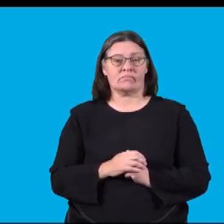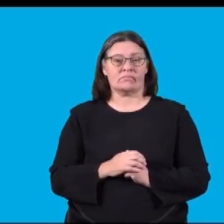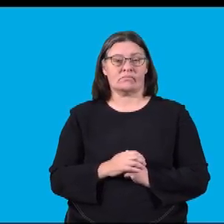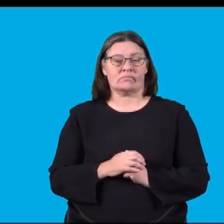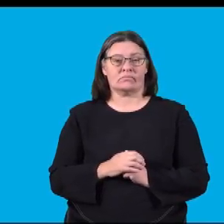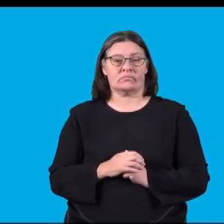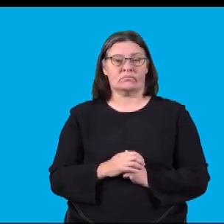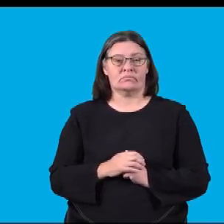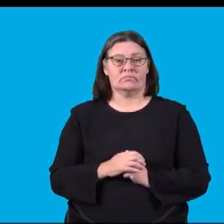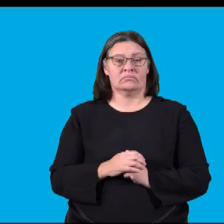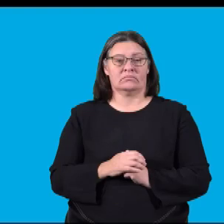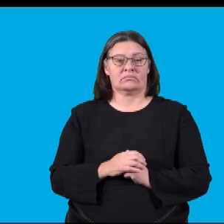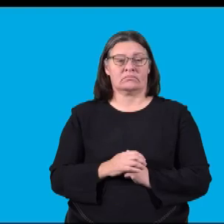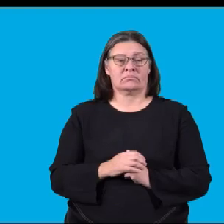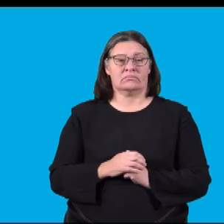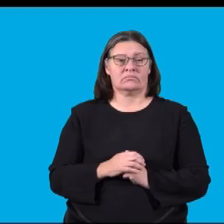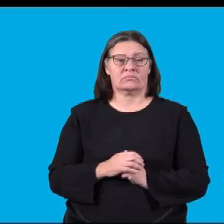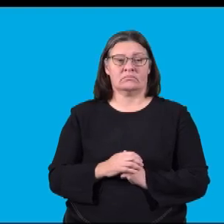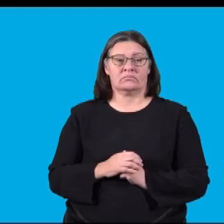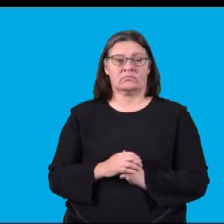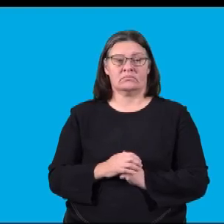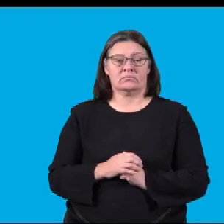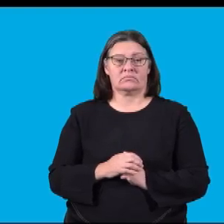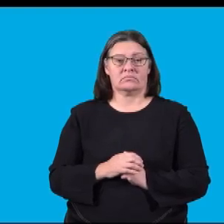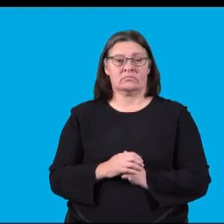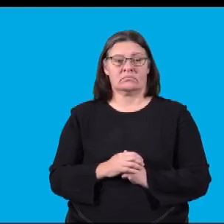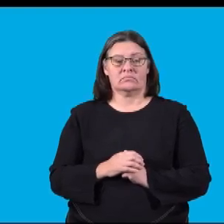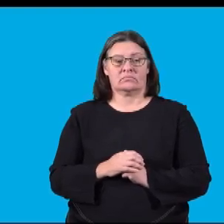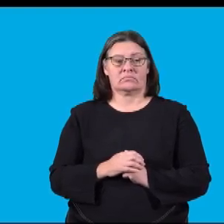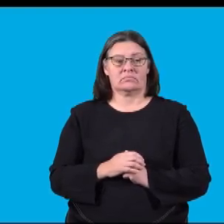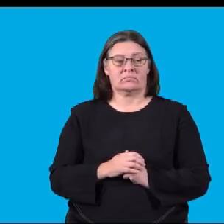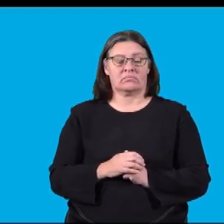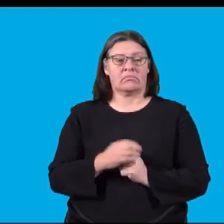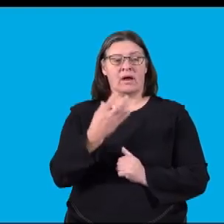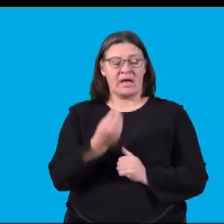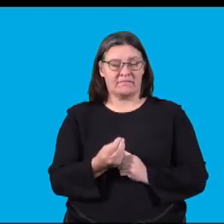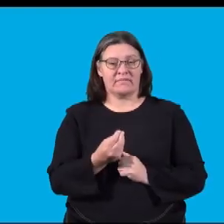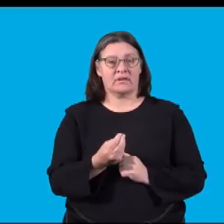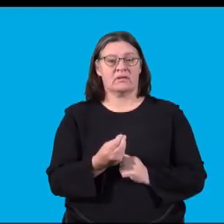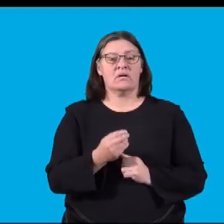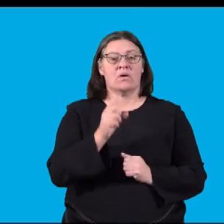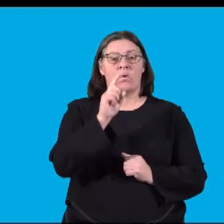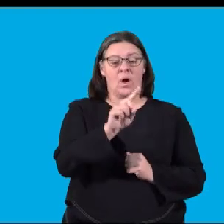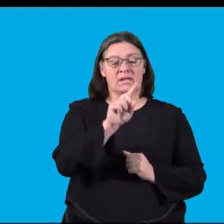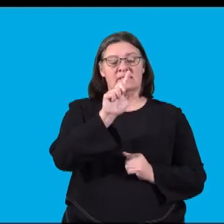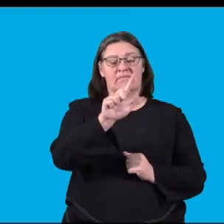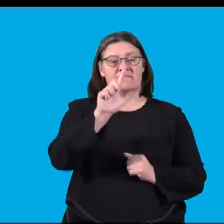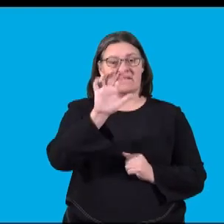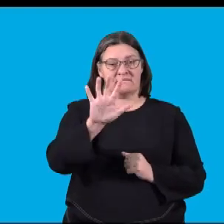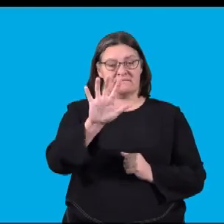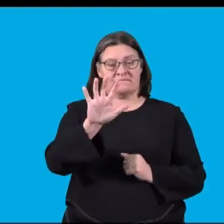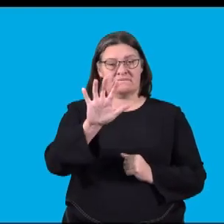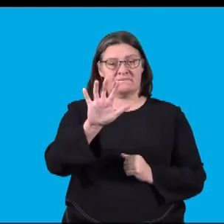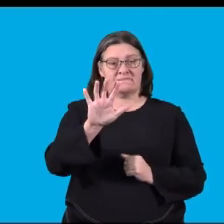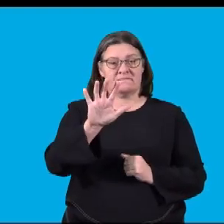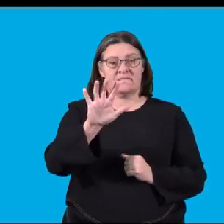Let's quickly look at it again. So I'm now saying I have my 175,